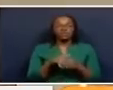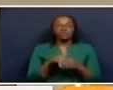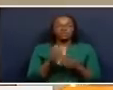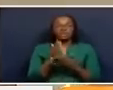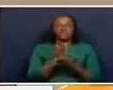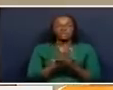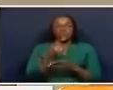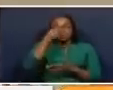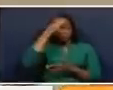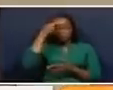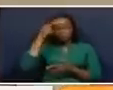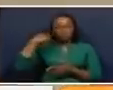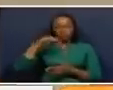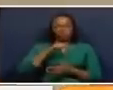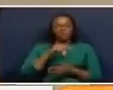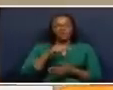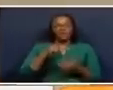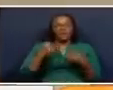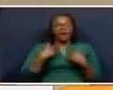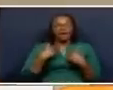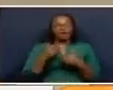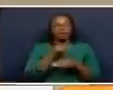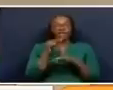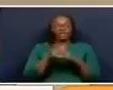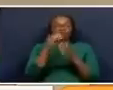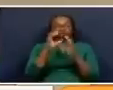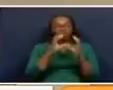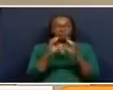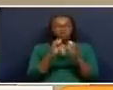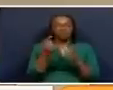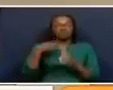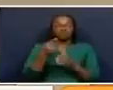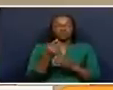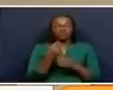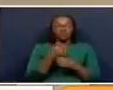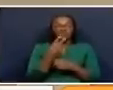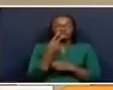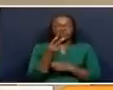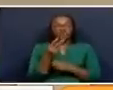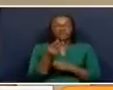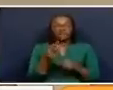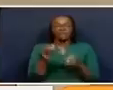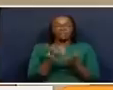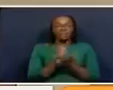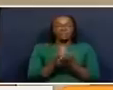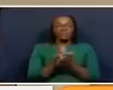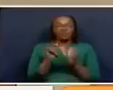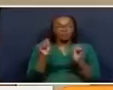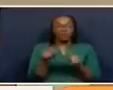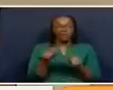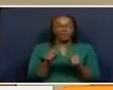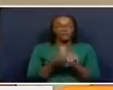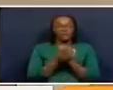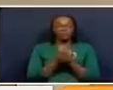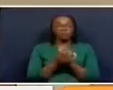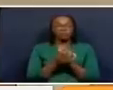And because we own national conversation, we make it seem like this country is going to come to an end unless X happens. But that's because